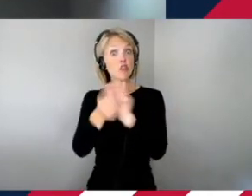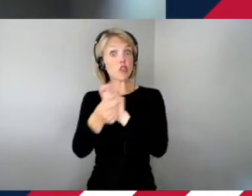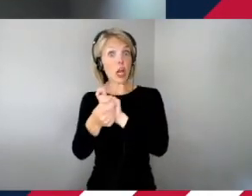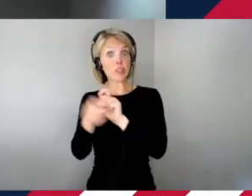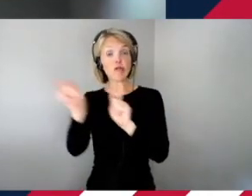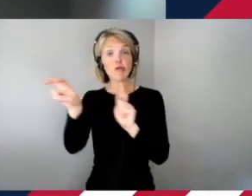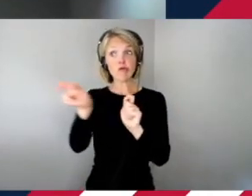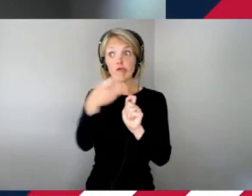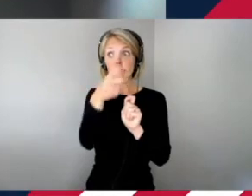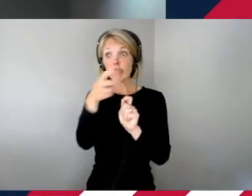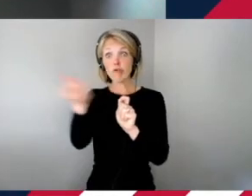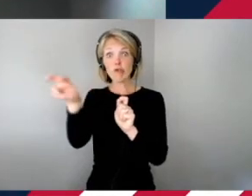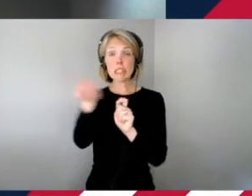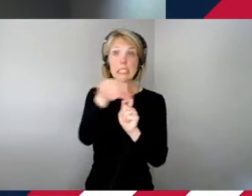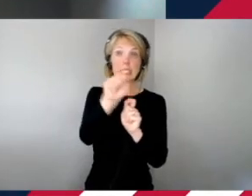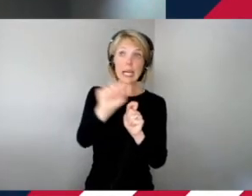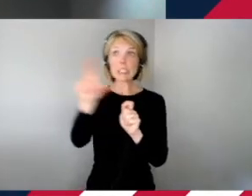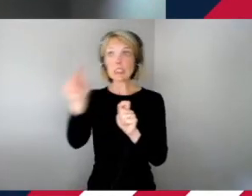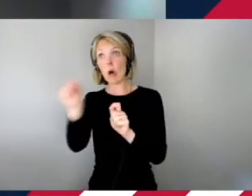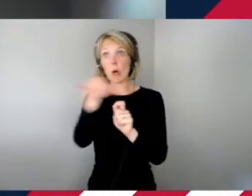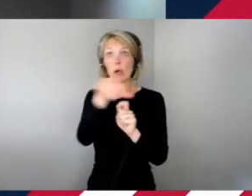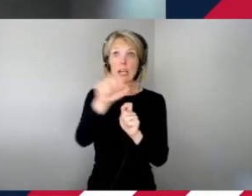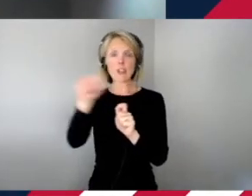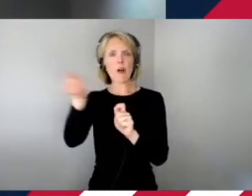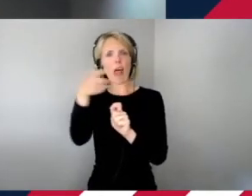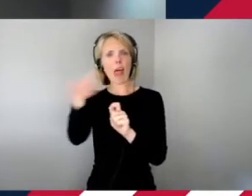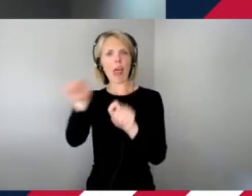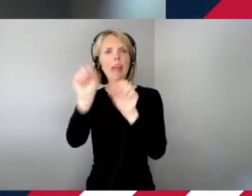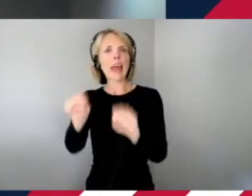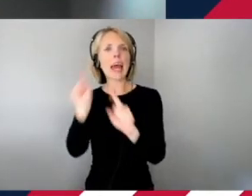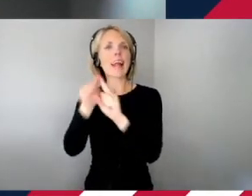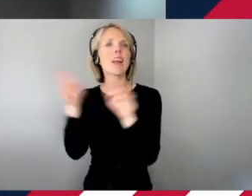the voting is closed.